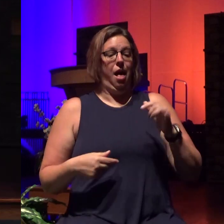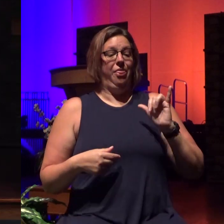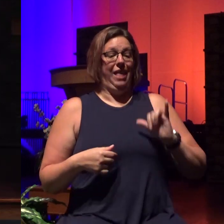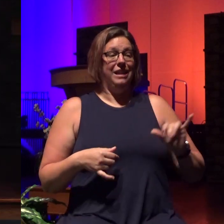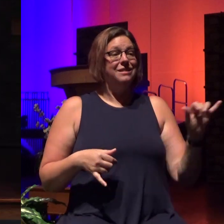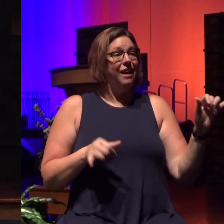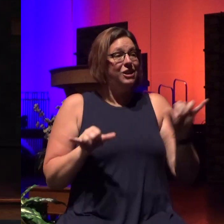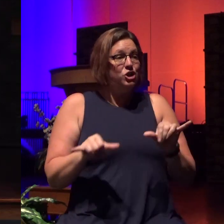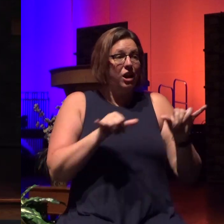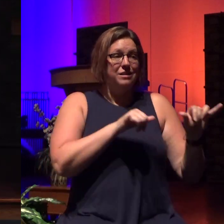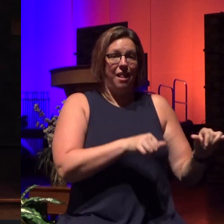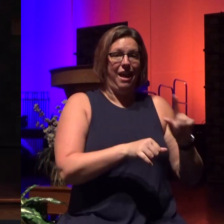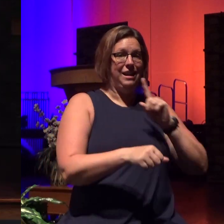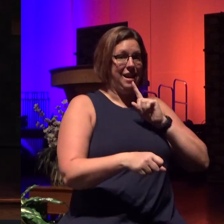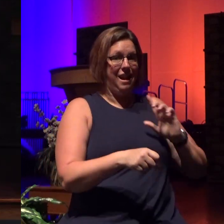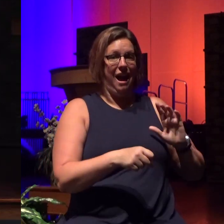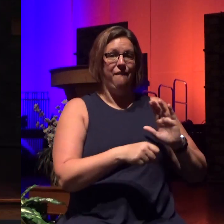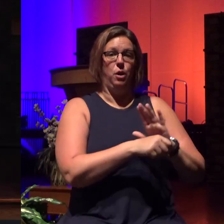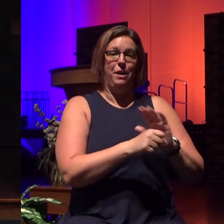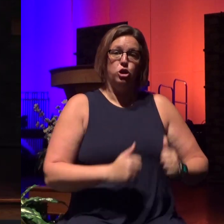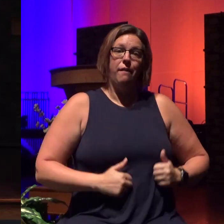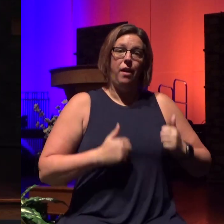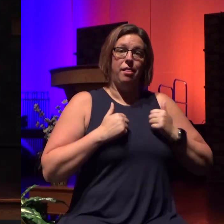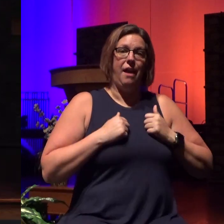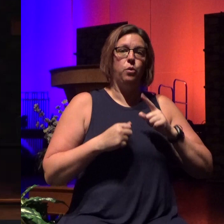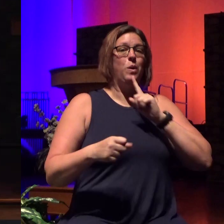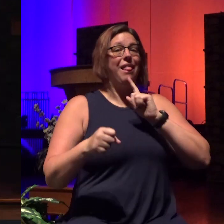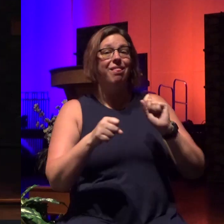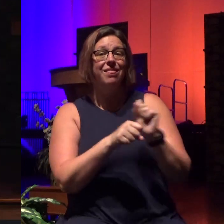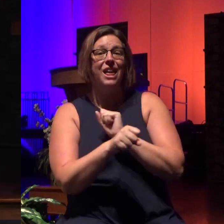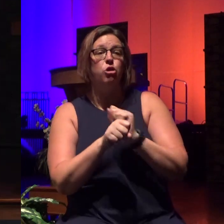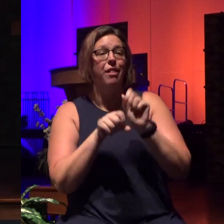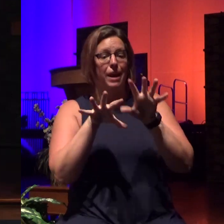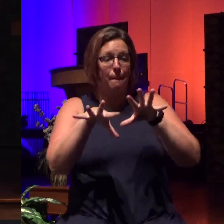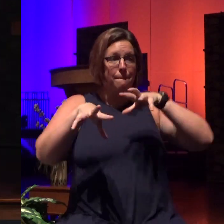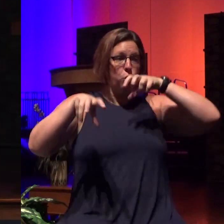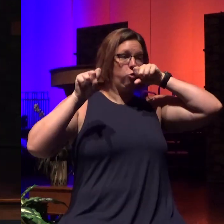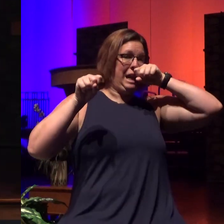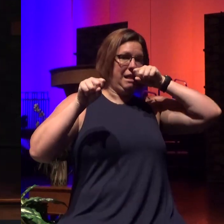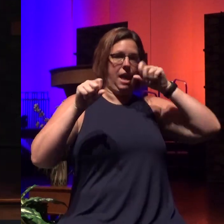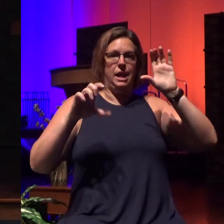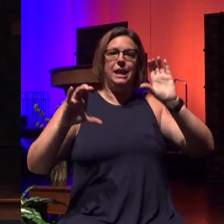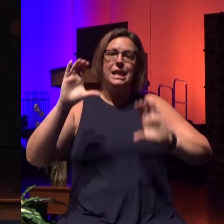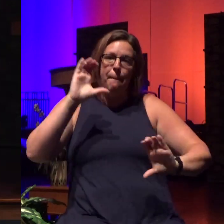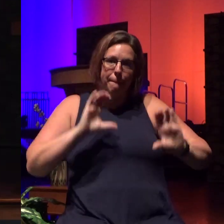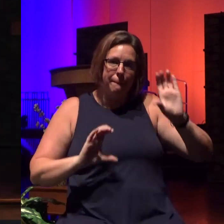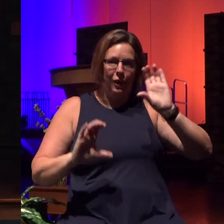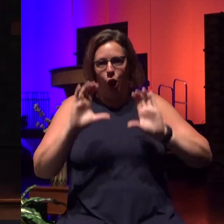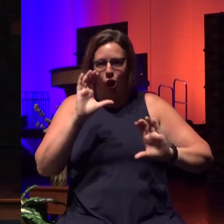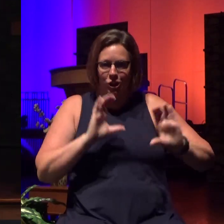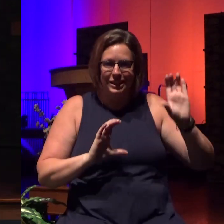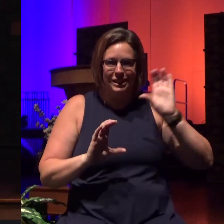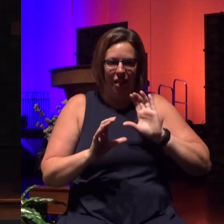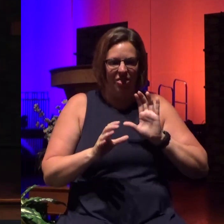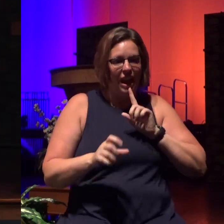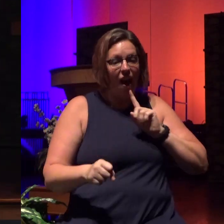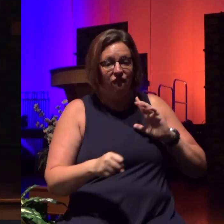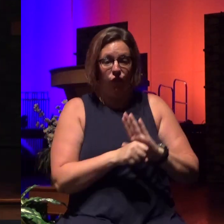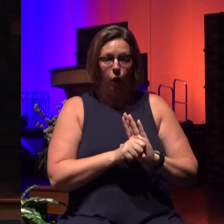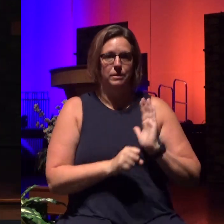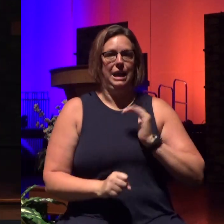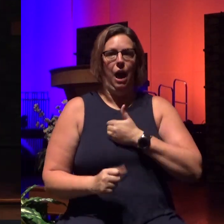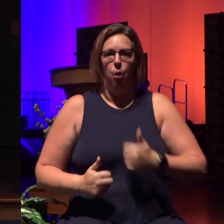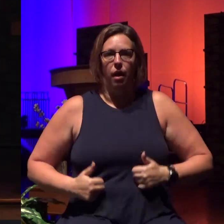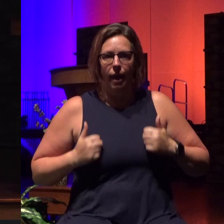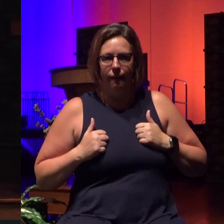We literally take in oxygen. We literally breathe in chemistry that affirms our life. And every